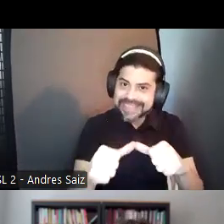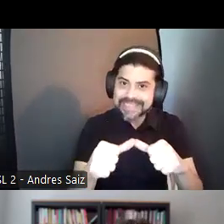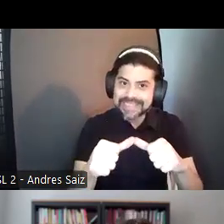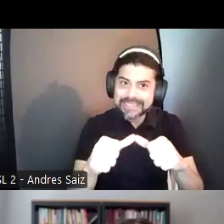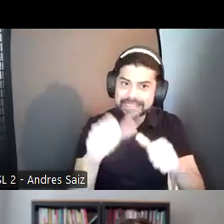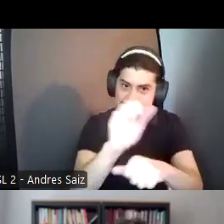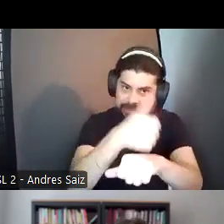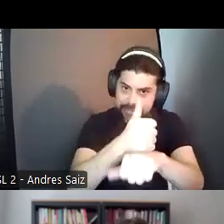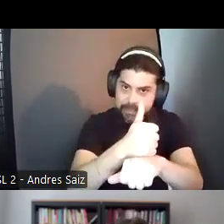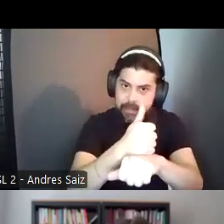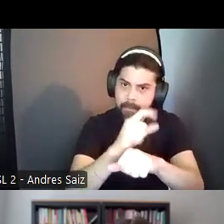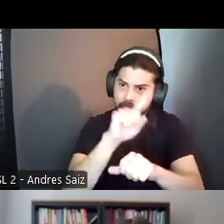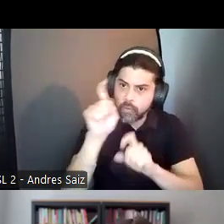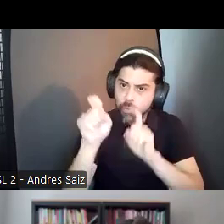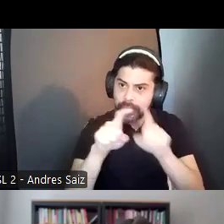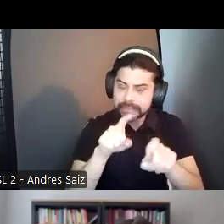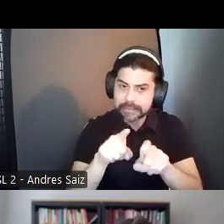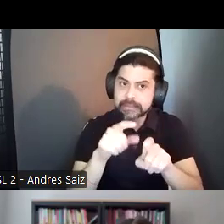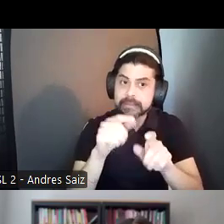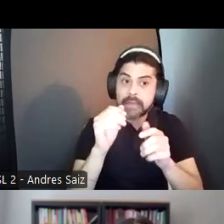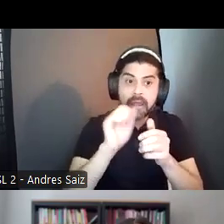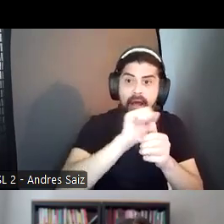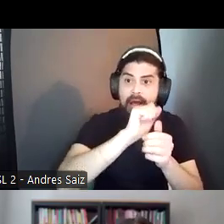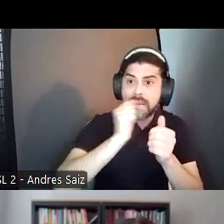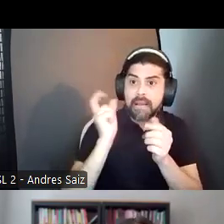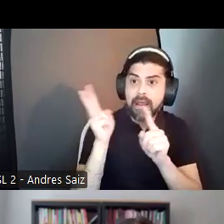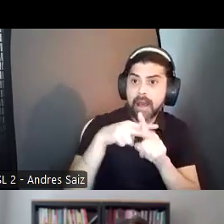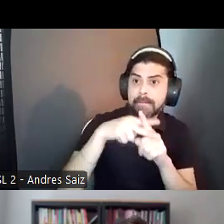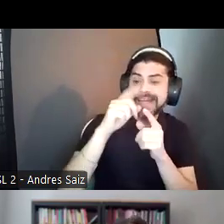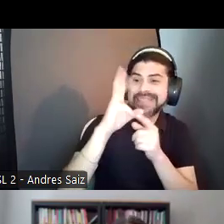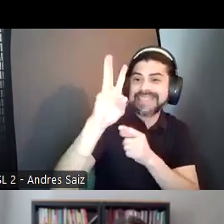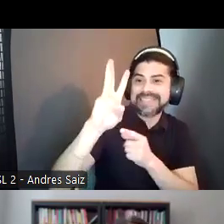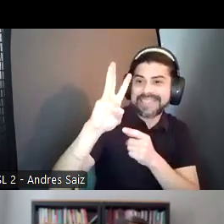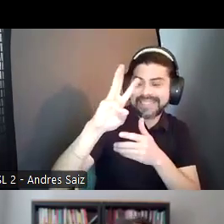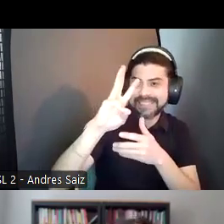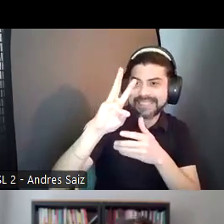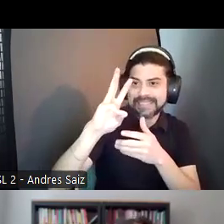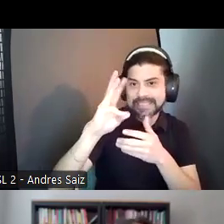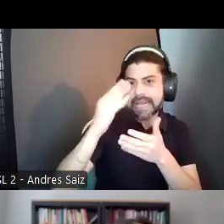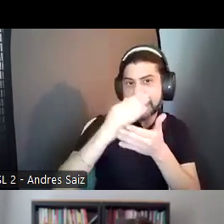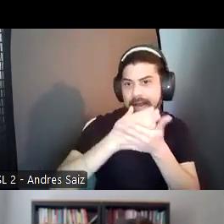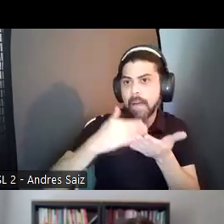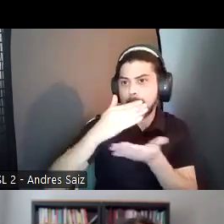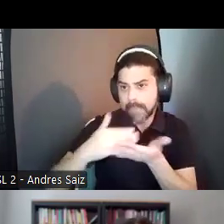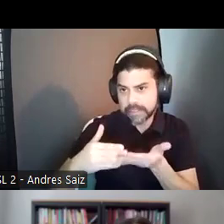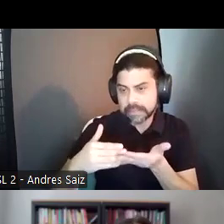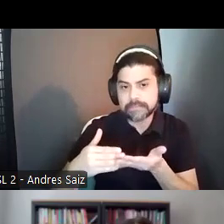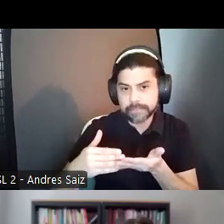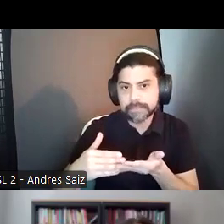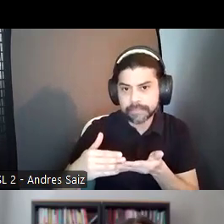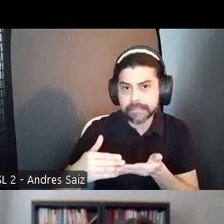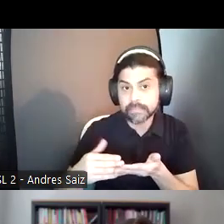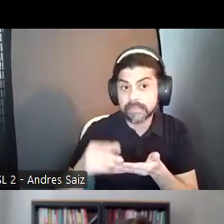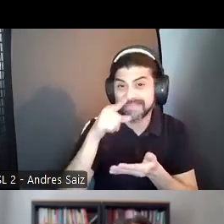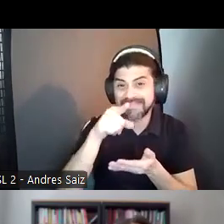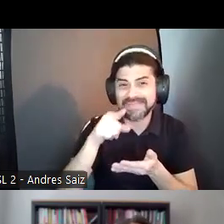again, applied across those 6 elements. So this table you're seeing shows what those drafted evaluation